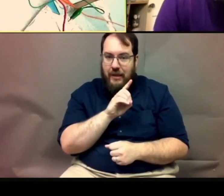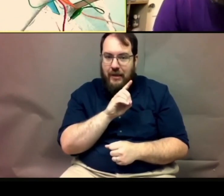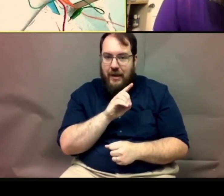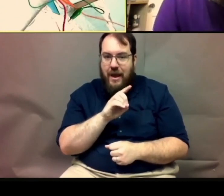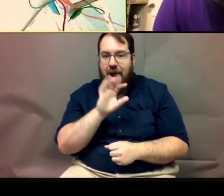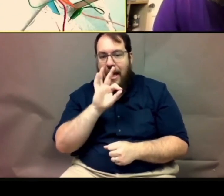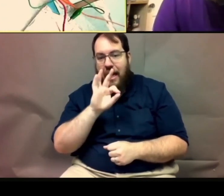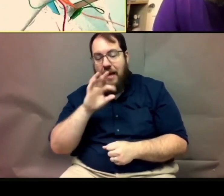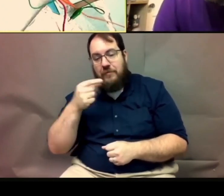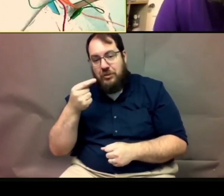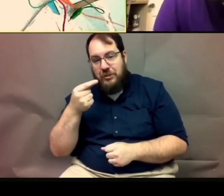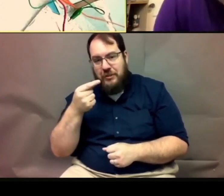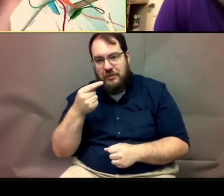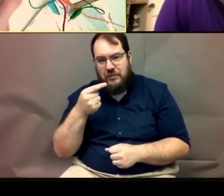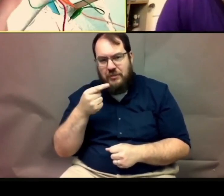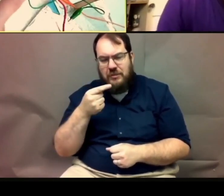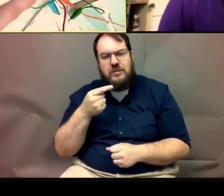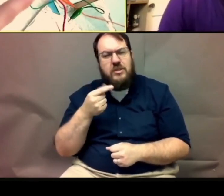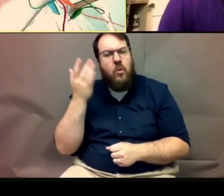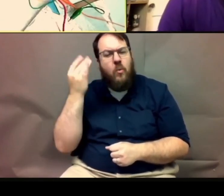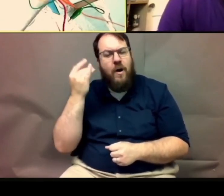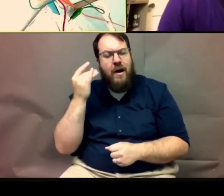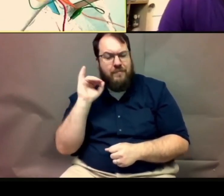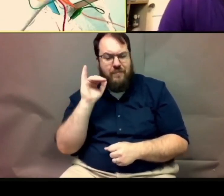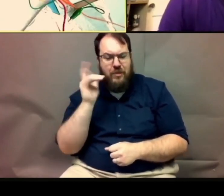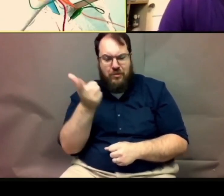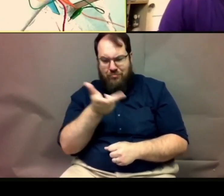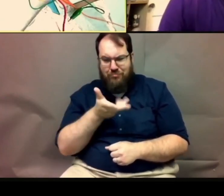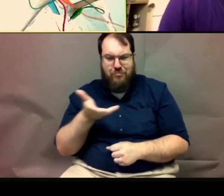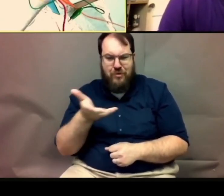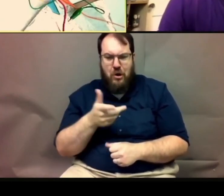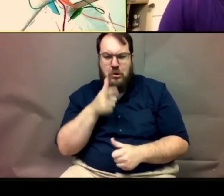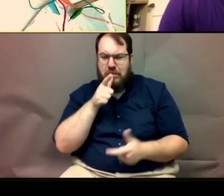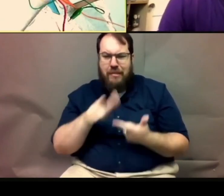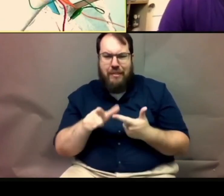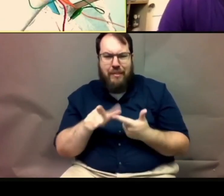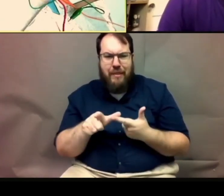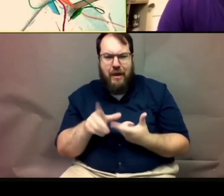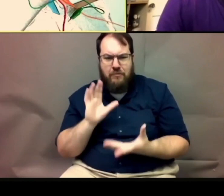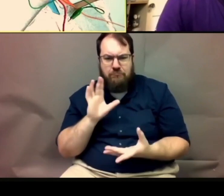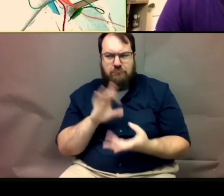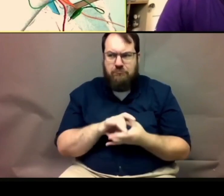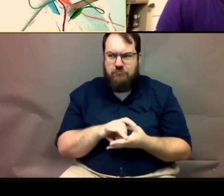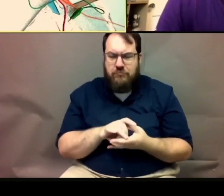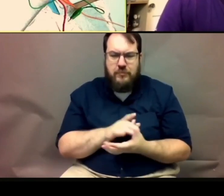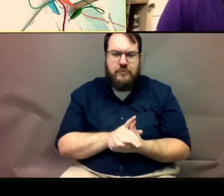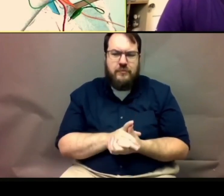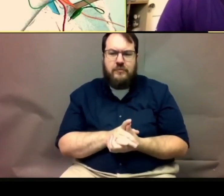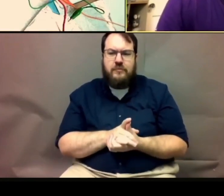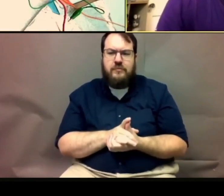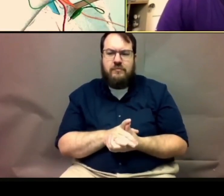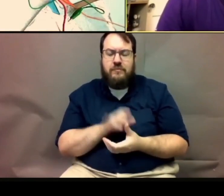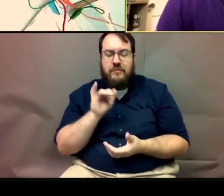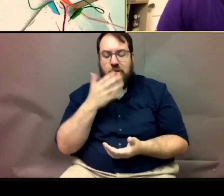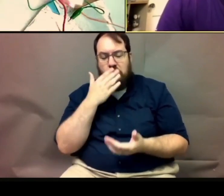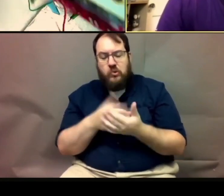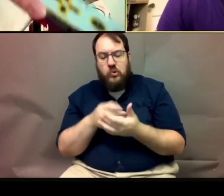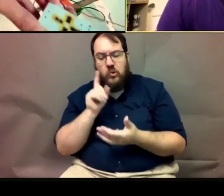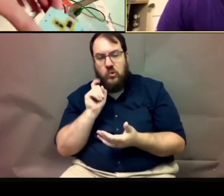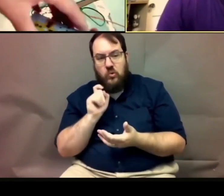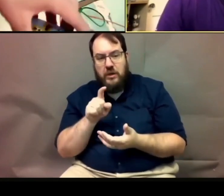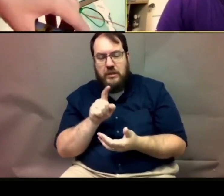And Eric, why are WASD on the Makey Makey anyway? Good question.